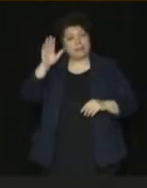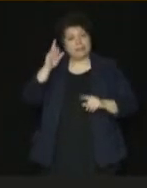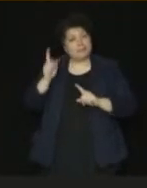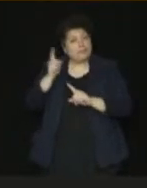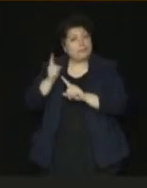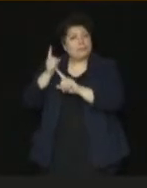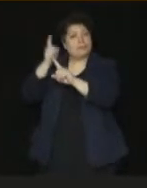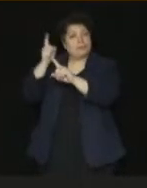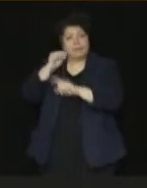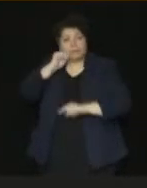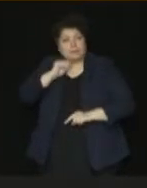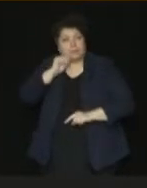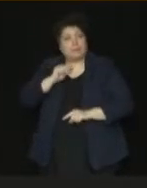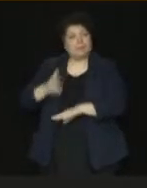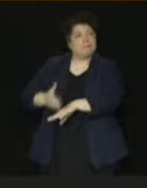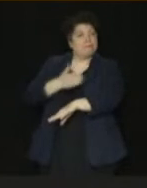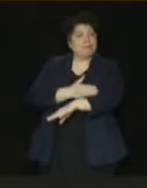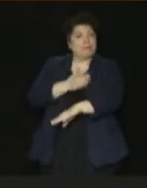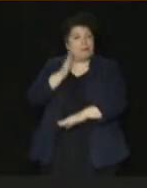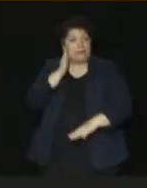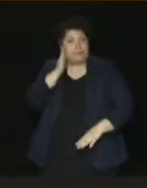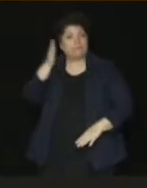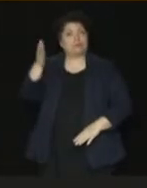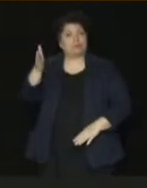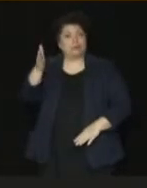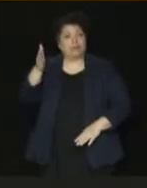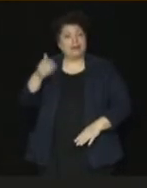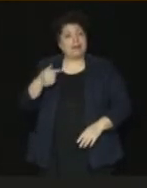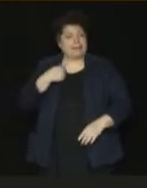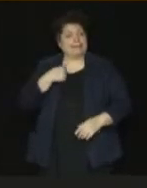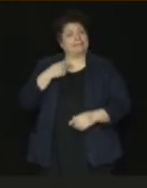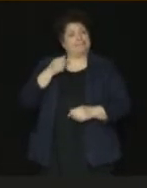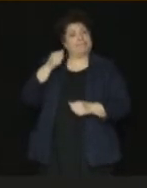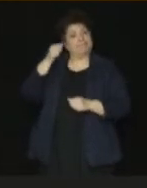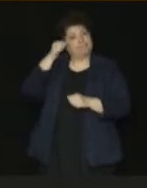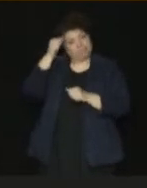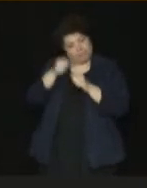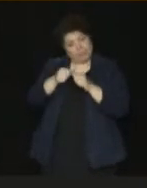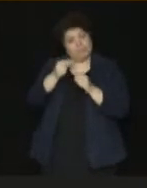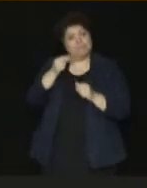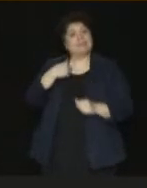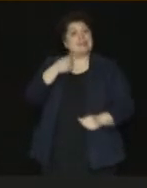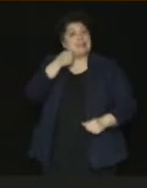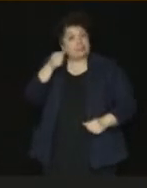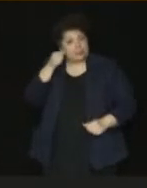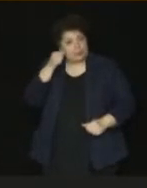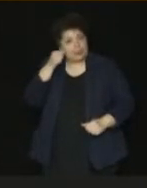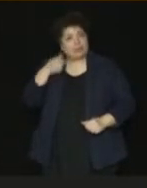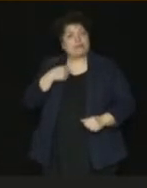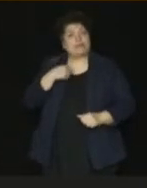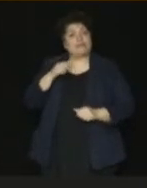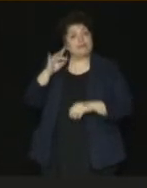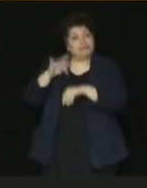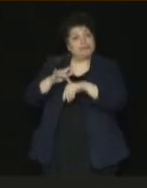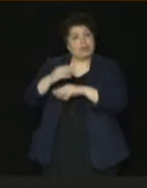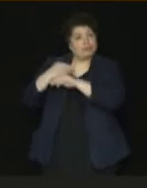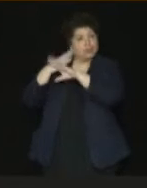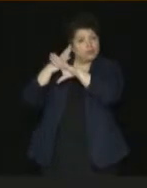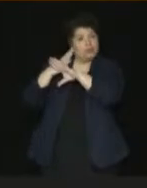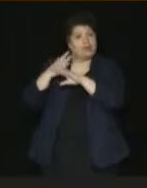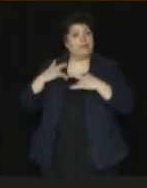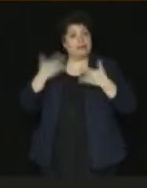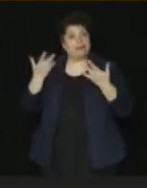better tomorrow. That's something I was reminded of yesterday when I was at a virtual event with the first